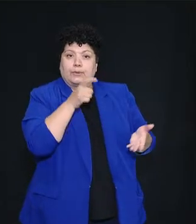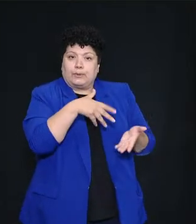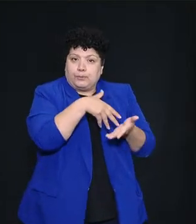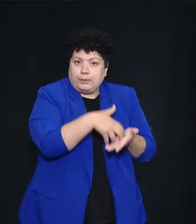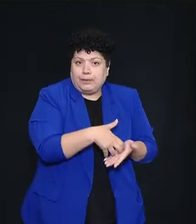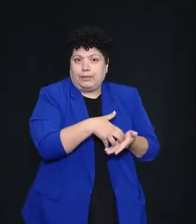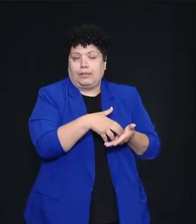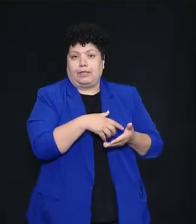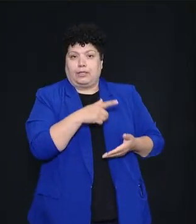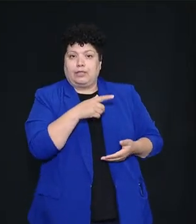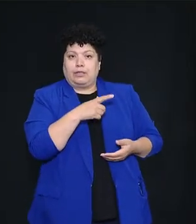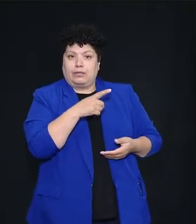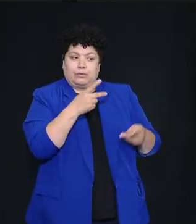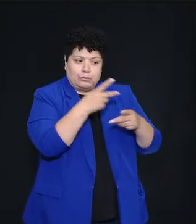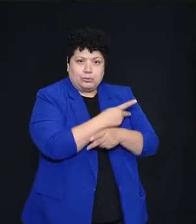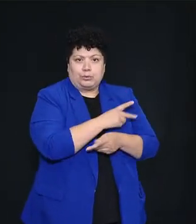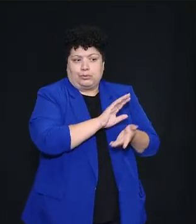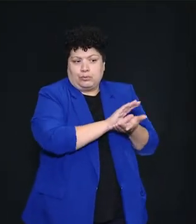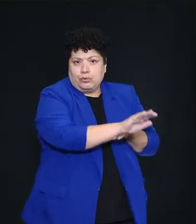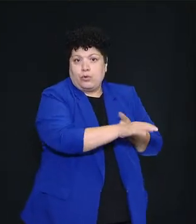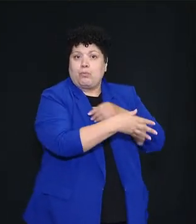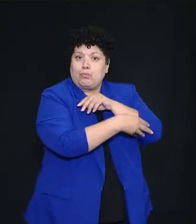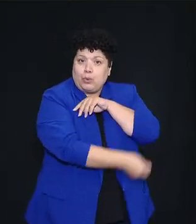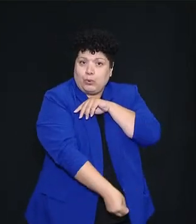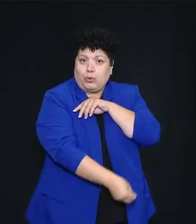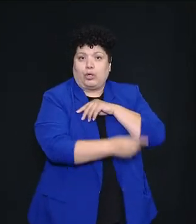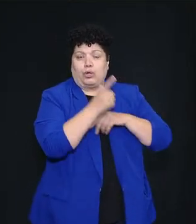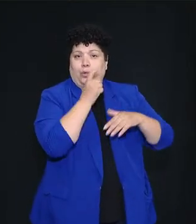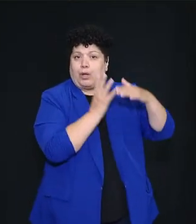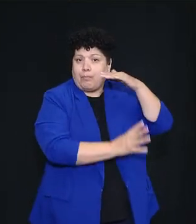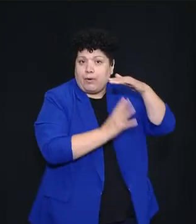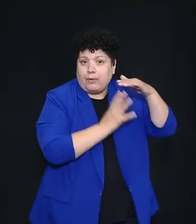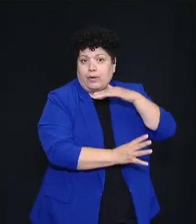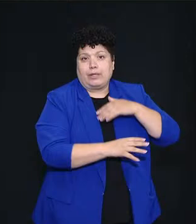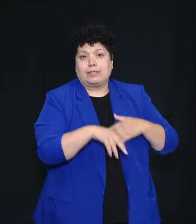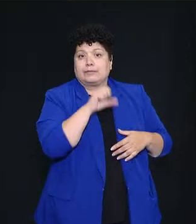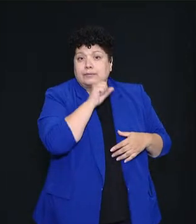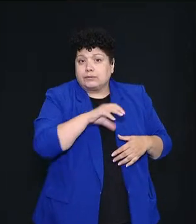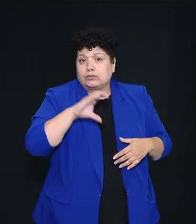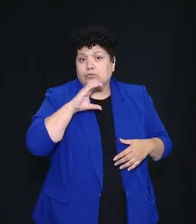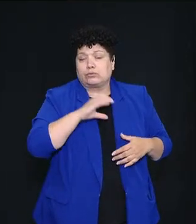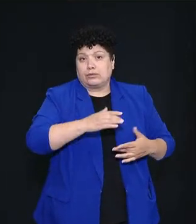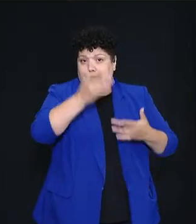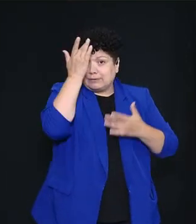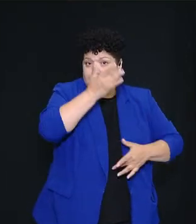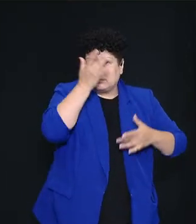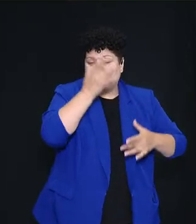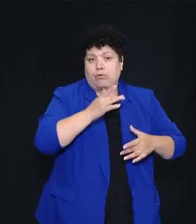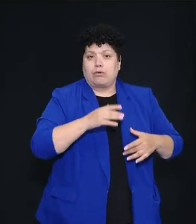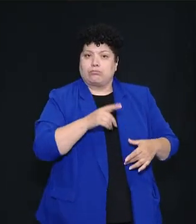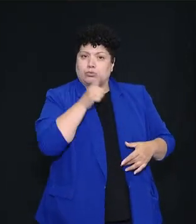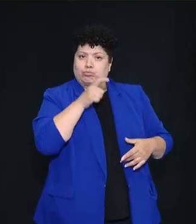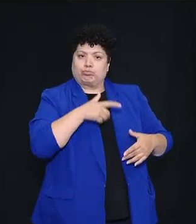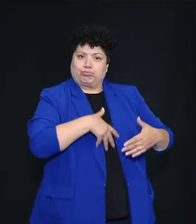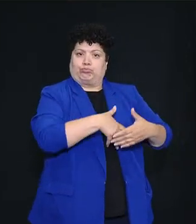brothers and sisters, the poor, migrants, the elderly, the sick, the unborn.